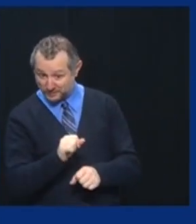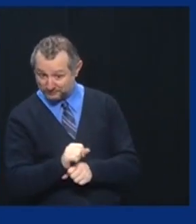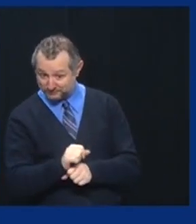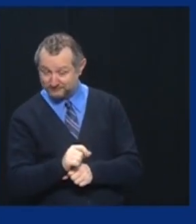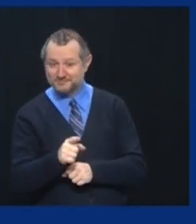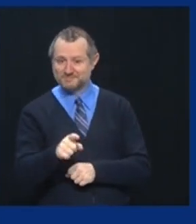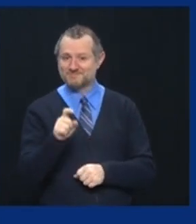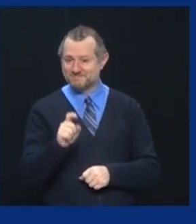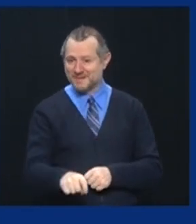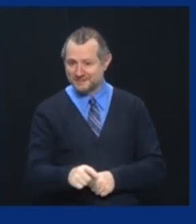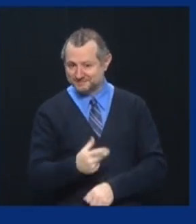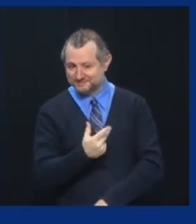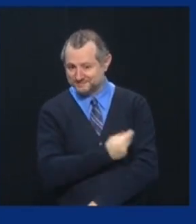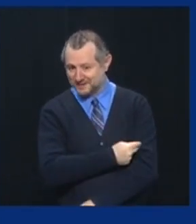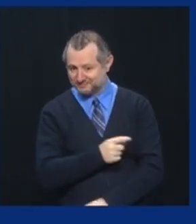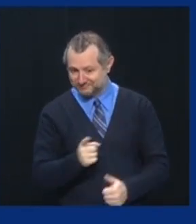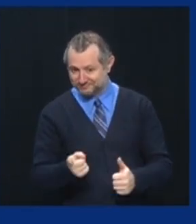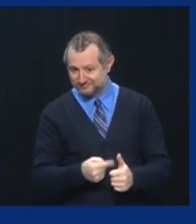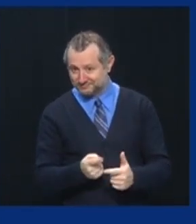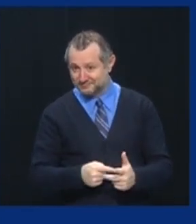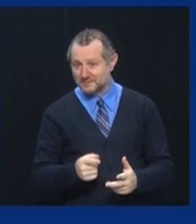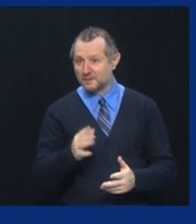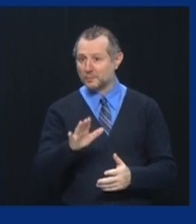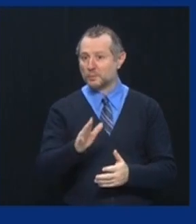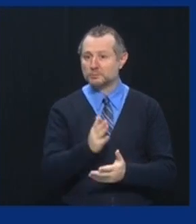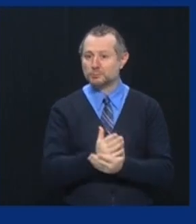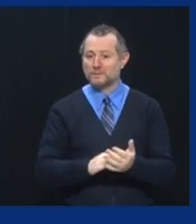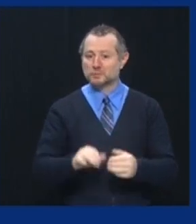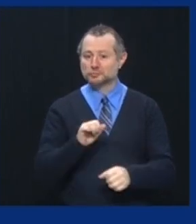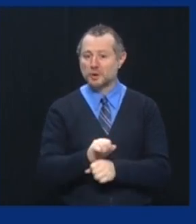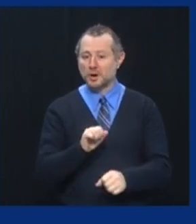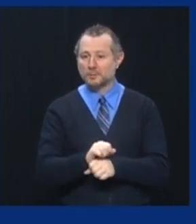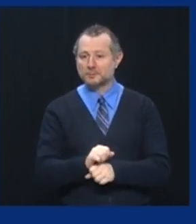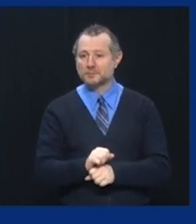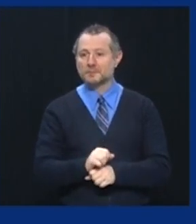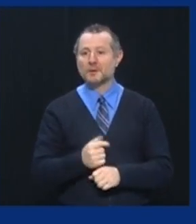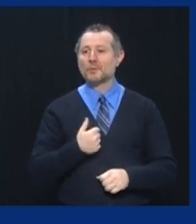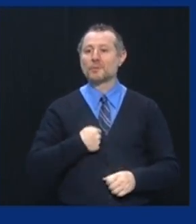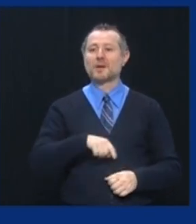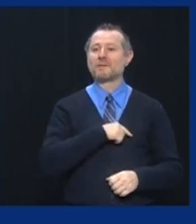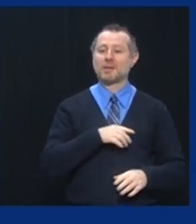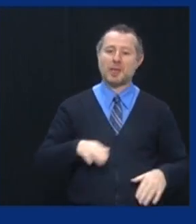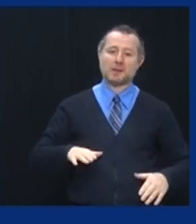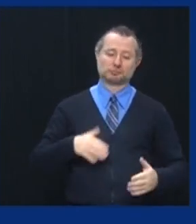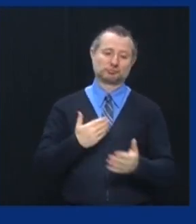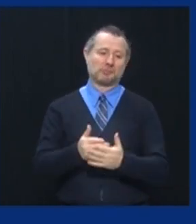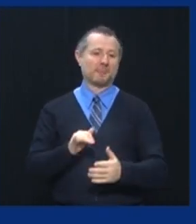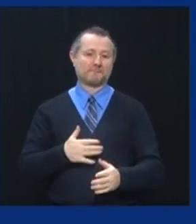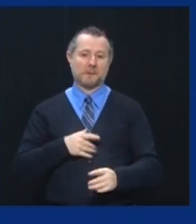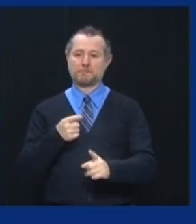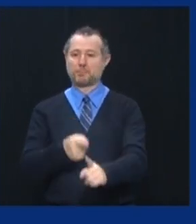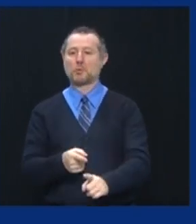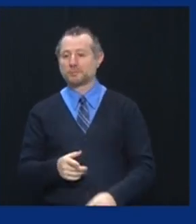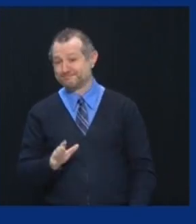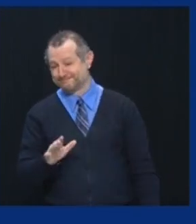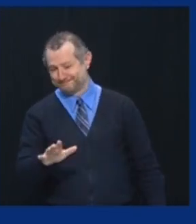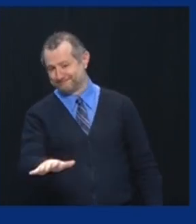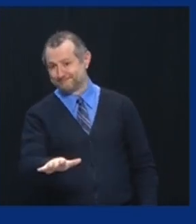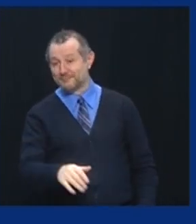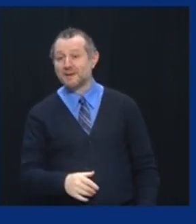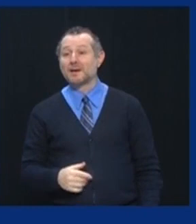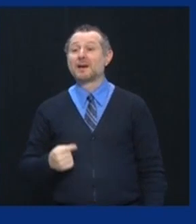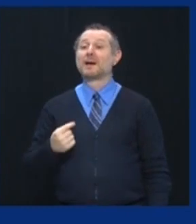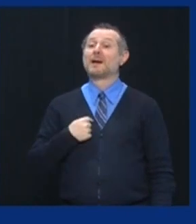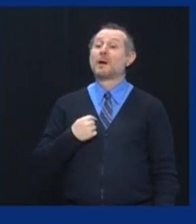need to take the vaccine as a part of your job. We're not there yet. I don't believe the refusal